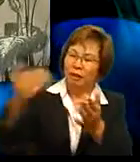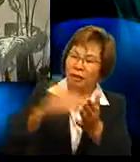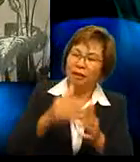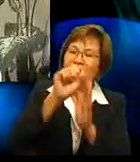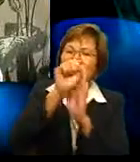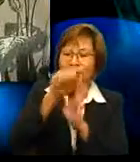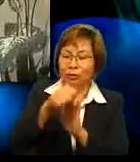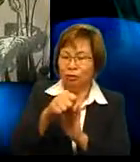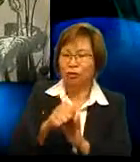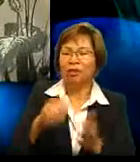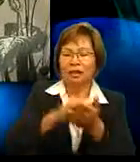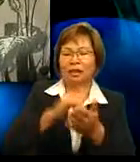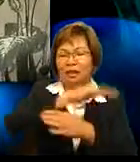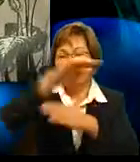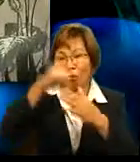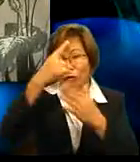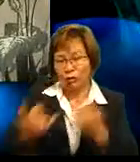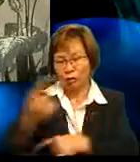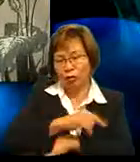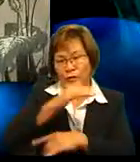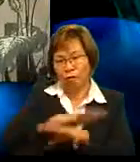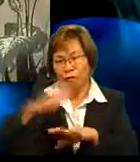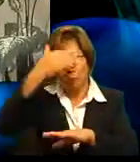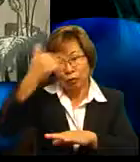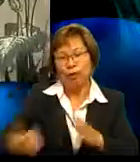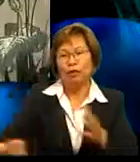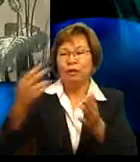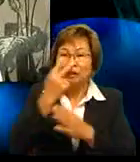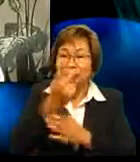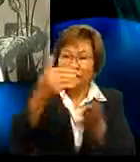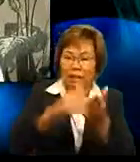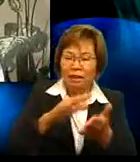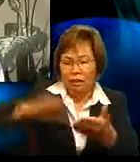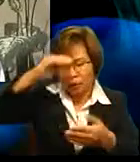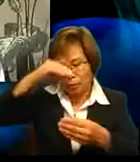That's all for today. Don't forget to tune in again next time to learn more